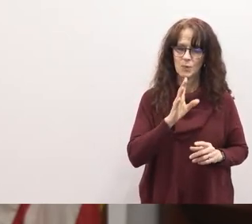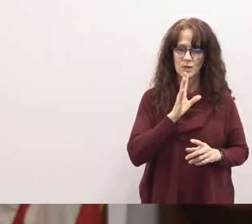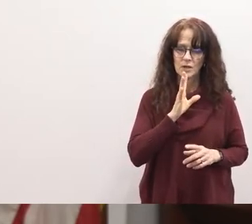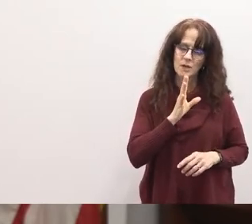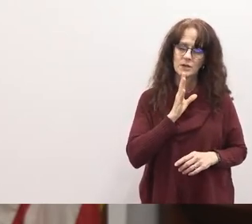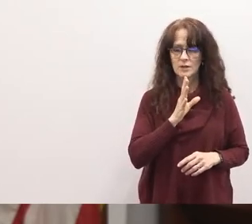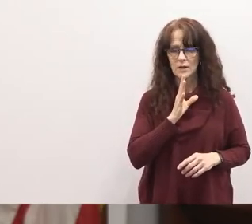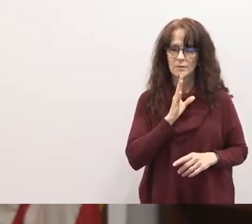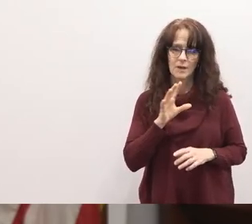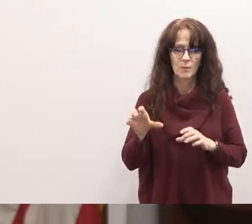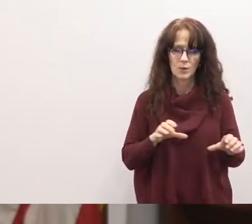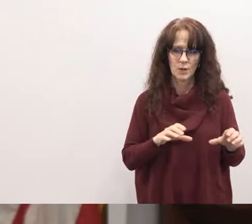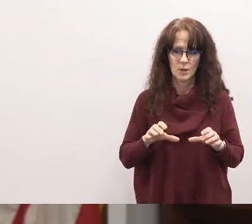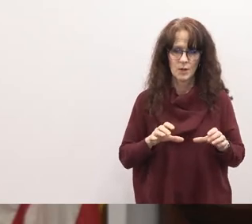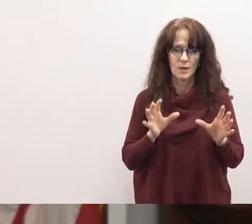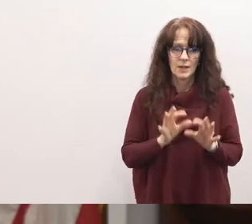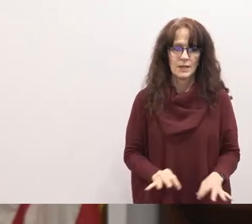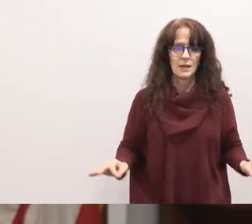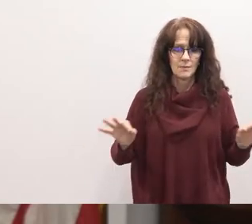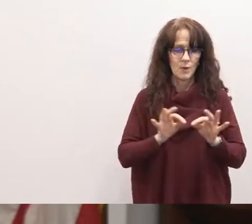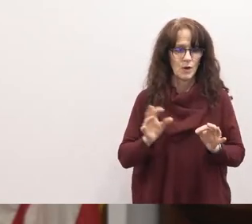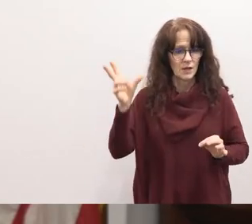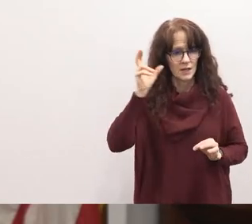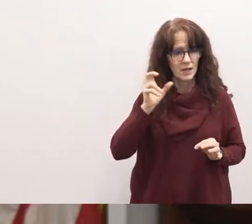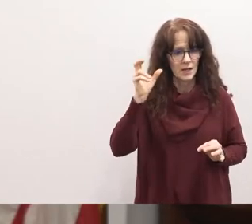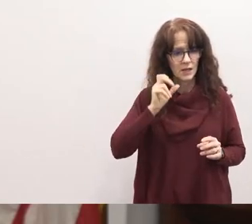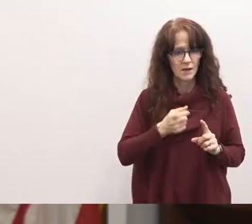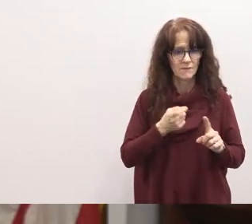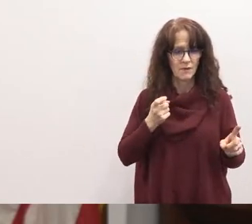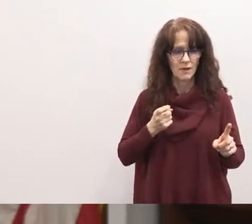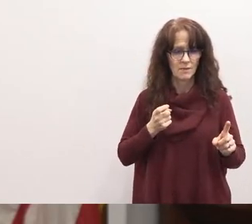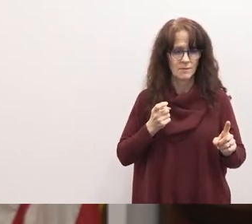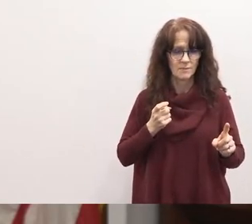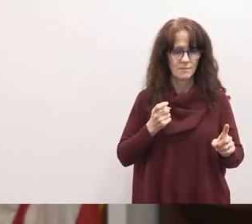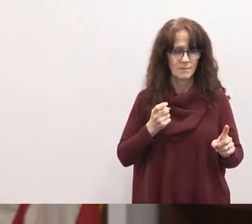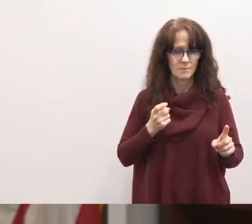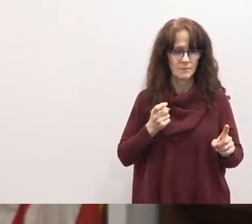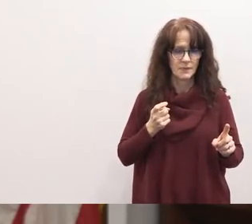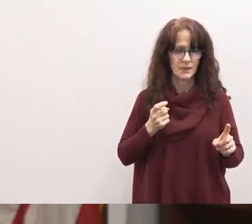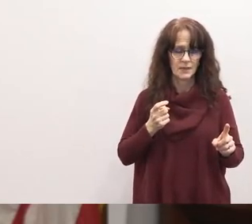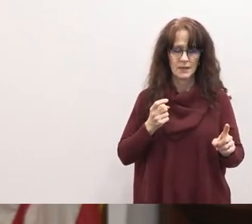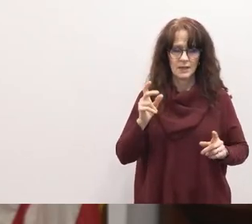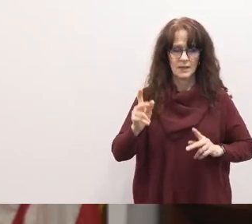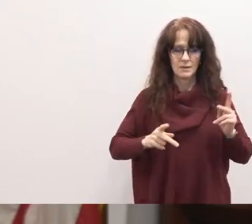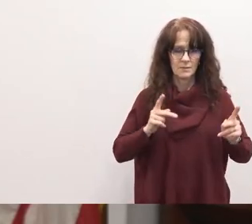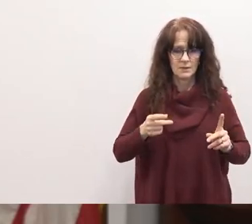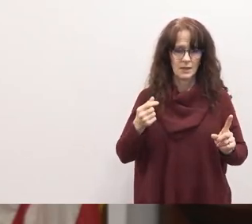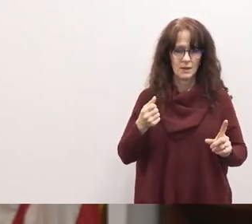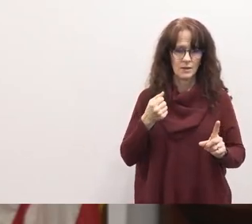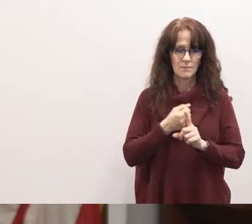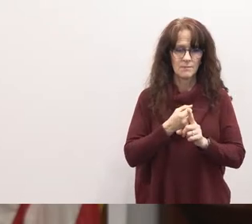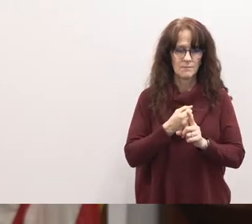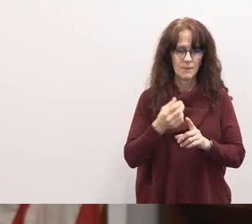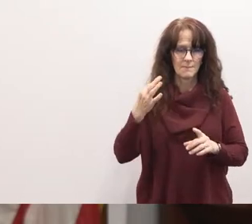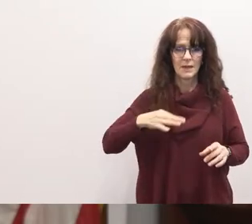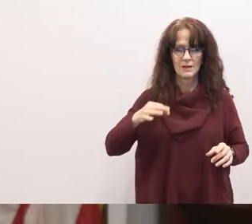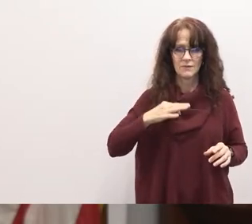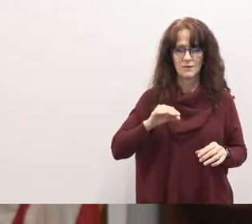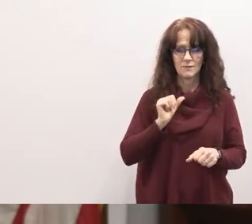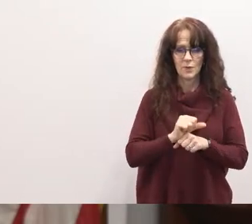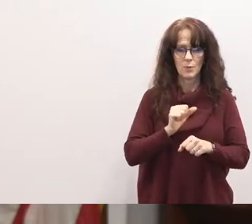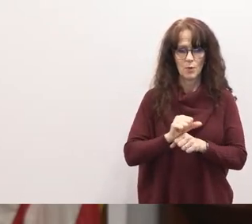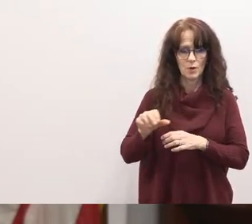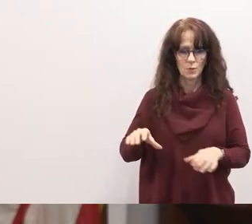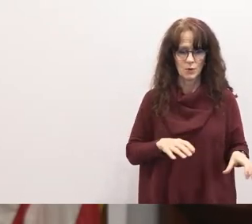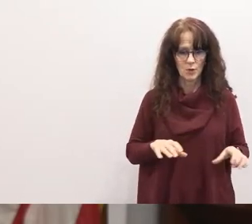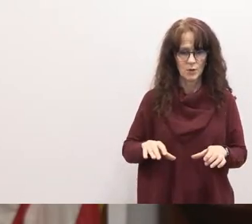the things that we're doing, but it's important to hear from the folks that are impacted and benefiting from all the work that we're